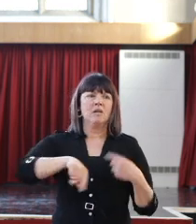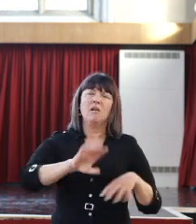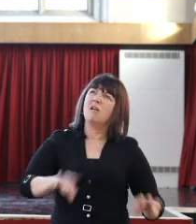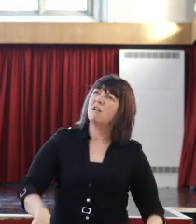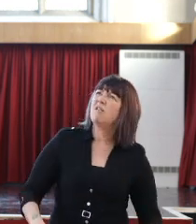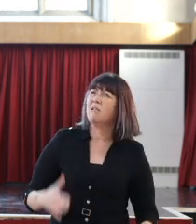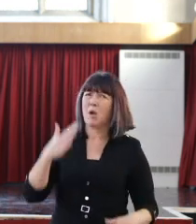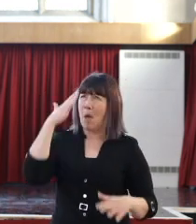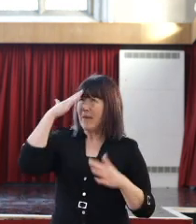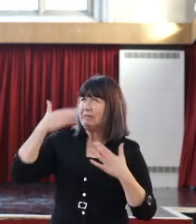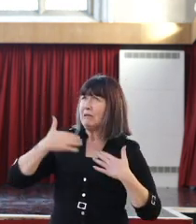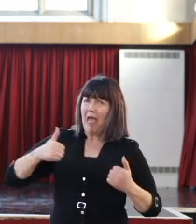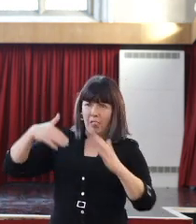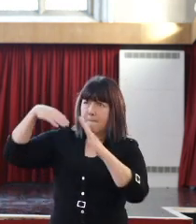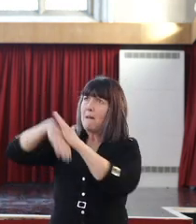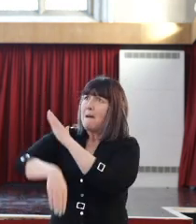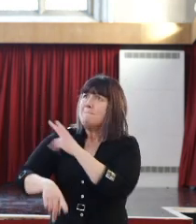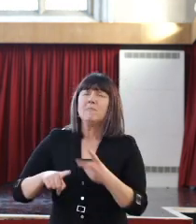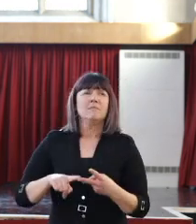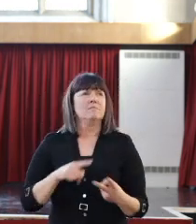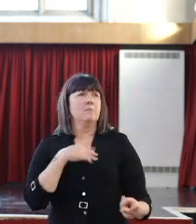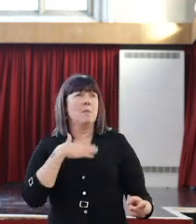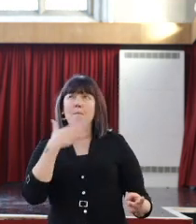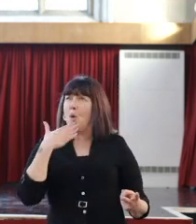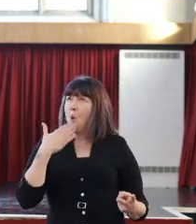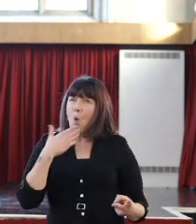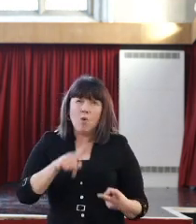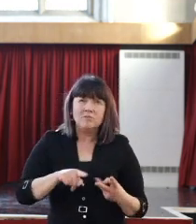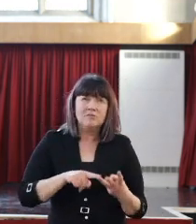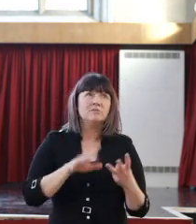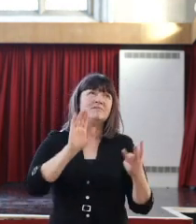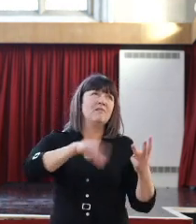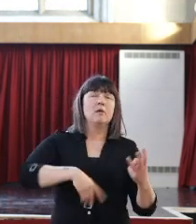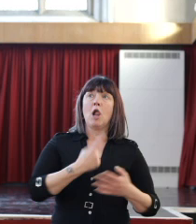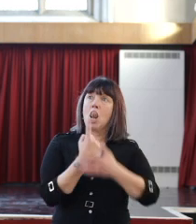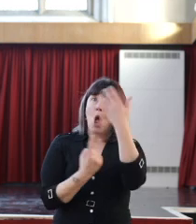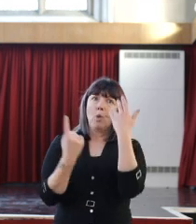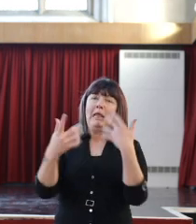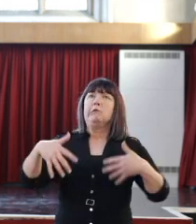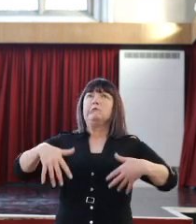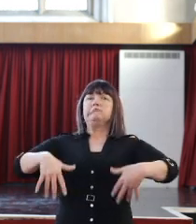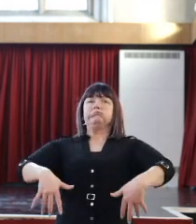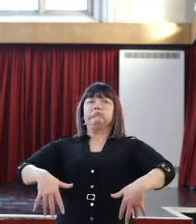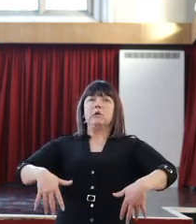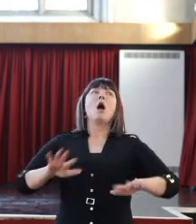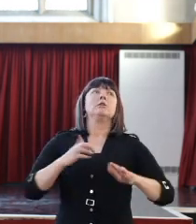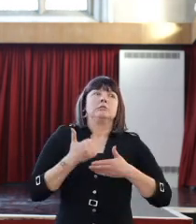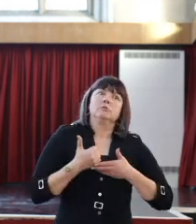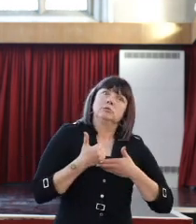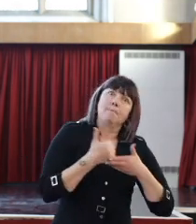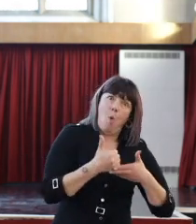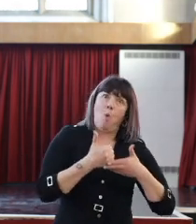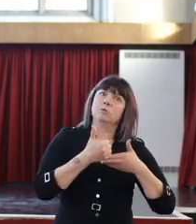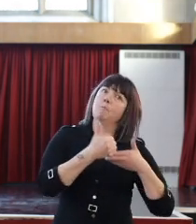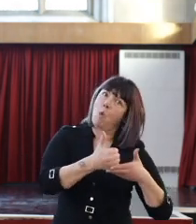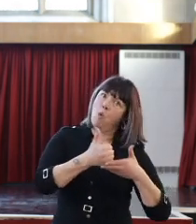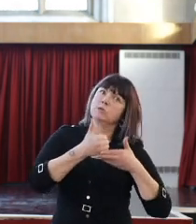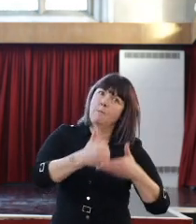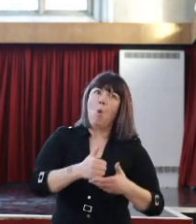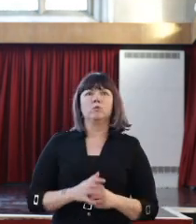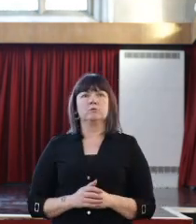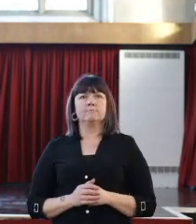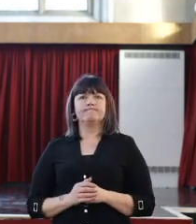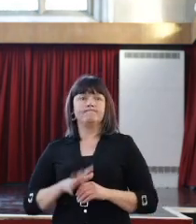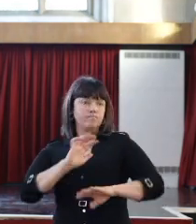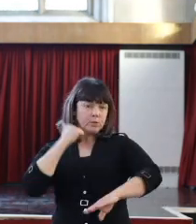mental health was really suffering, we doubled down even more on them and the support that we offered. We launched competitions